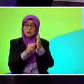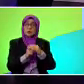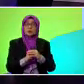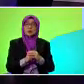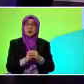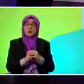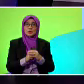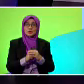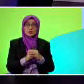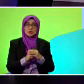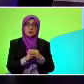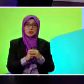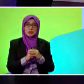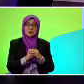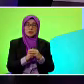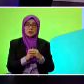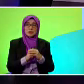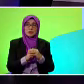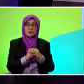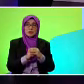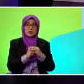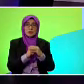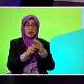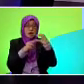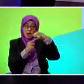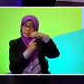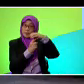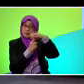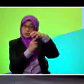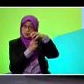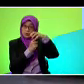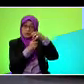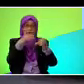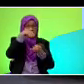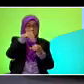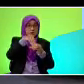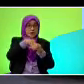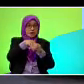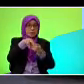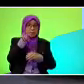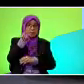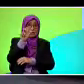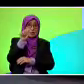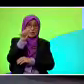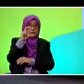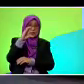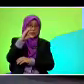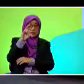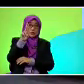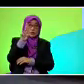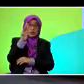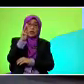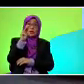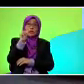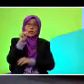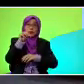the second plate here. So this is the okay. one in mushroom in a vacuum. Okay. Okay, so because we are going to